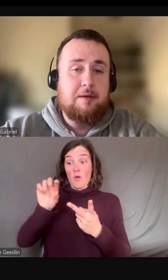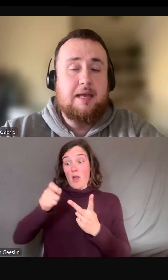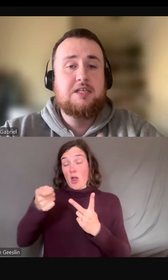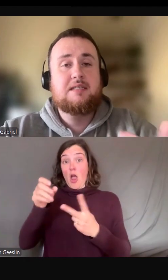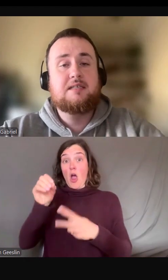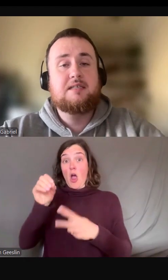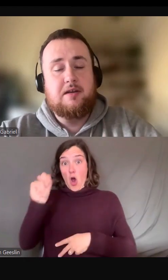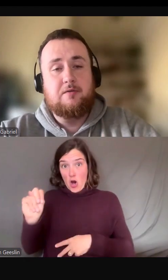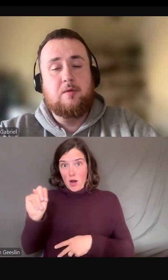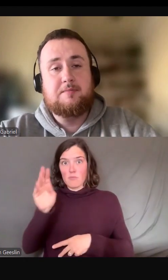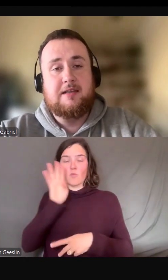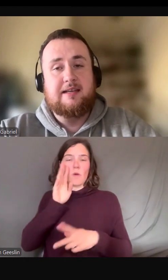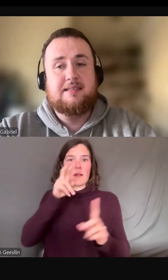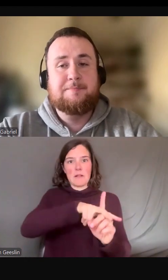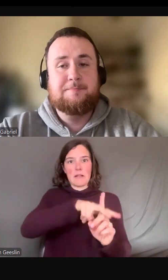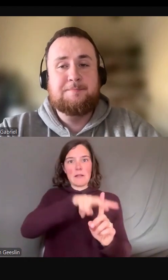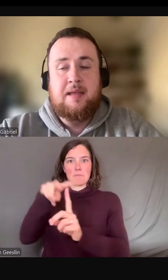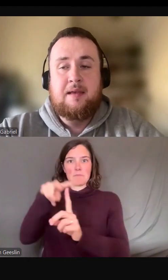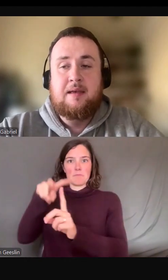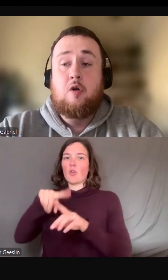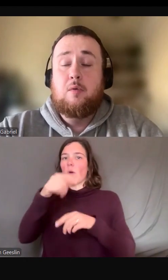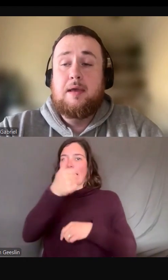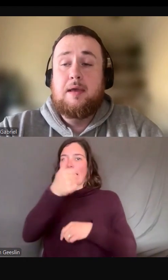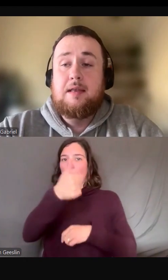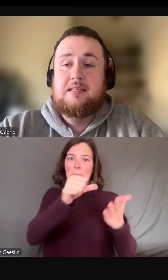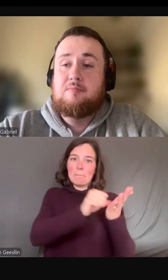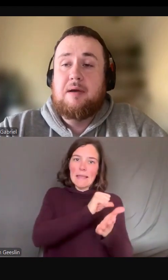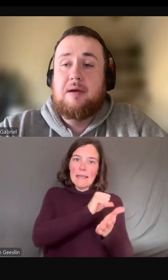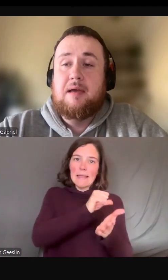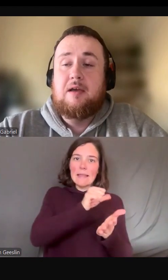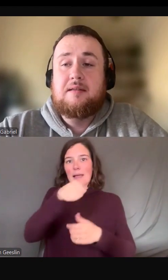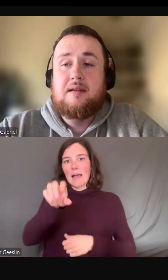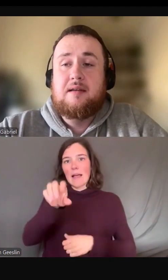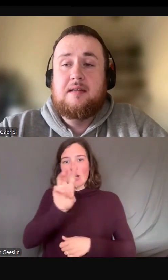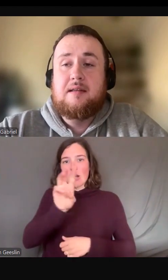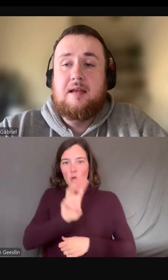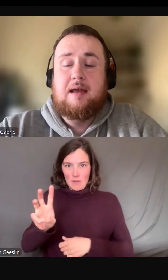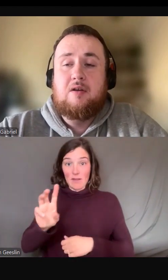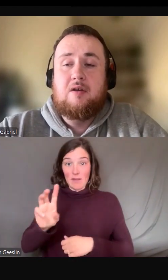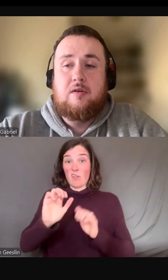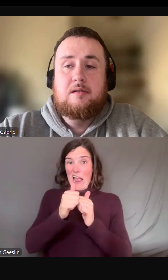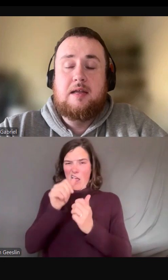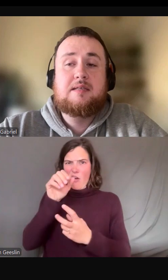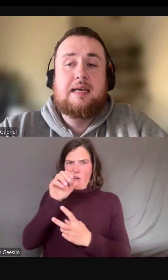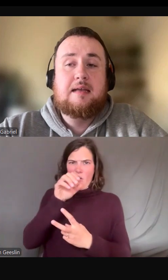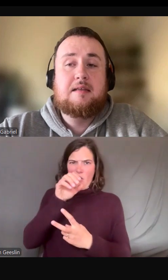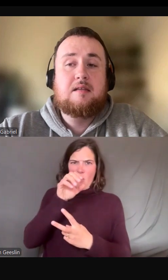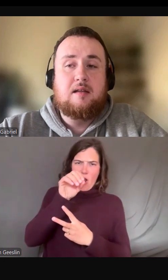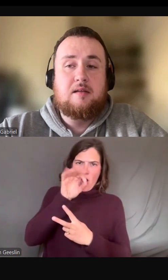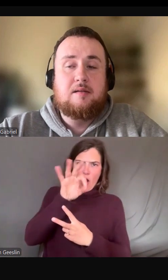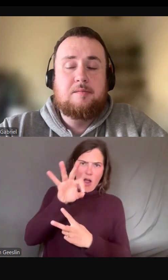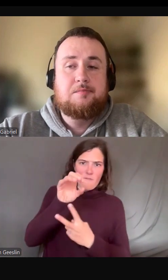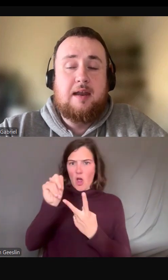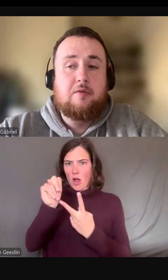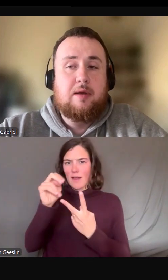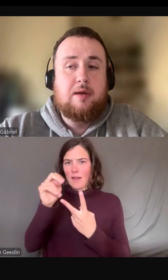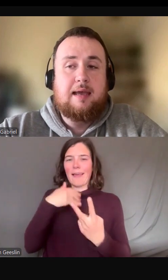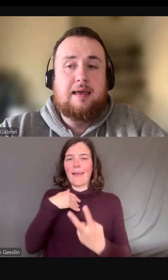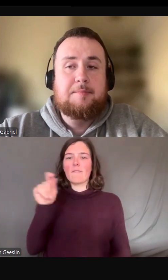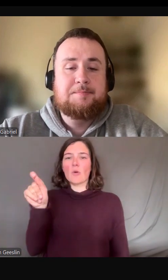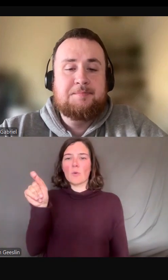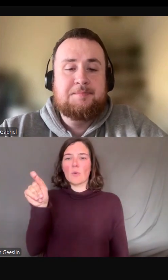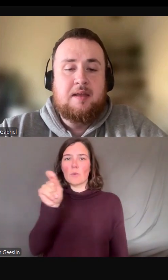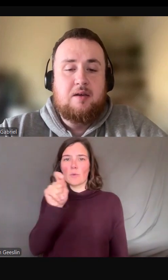different pages or different websites. We can do this by going to the top right-hand corner, and you'll see a toggle. And if we click